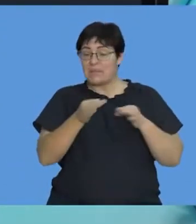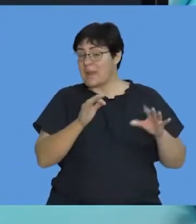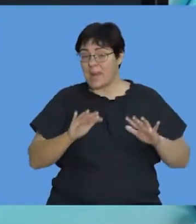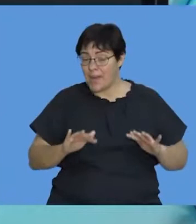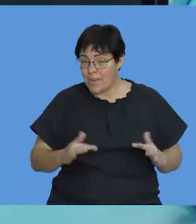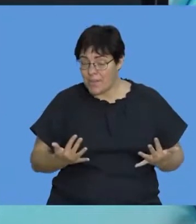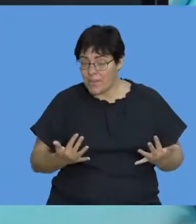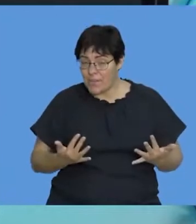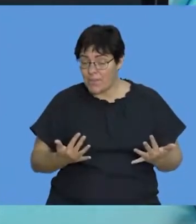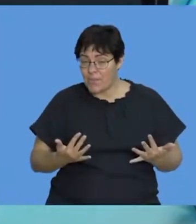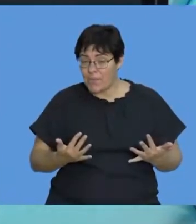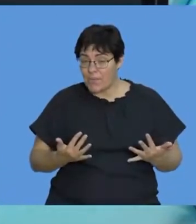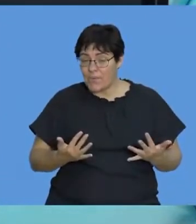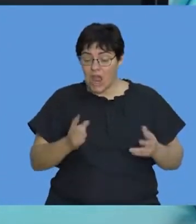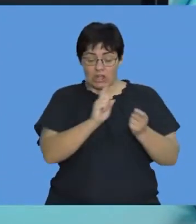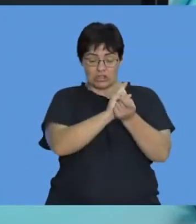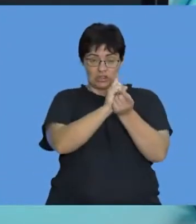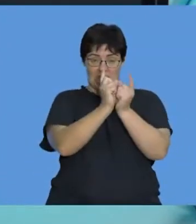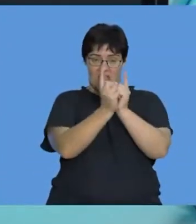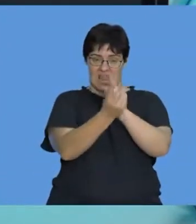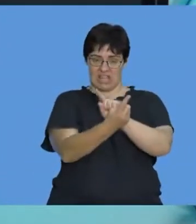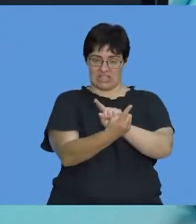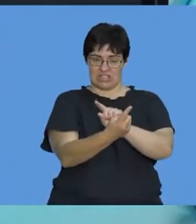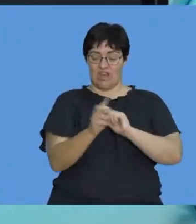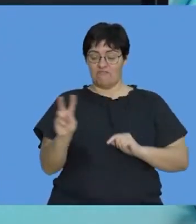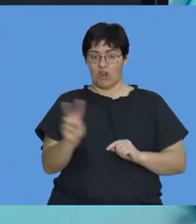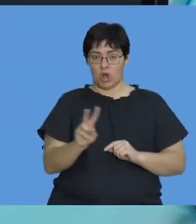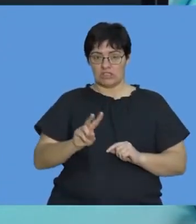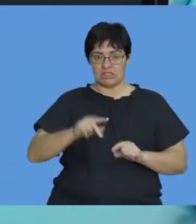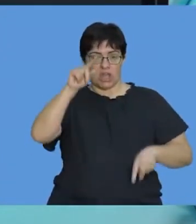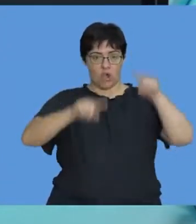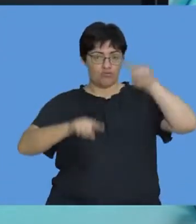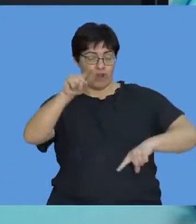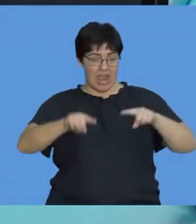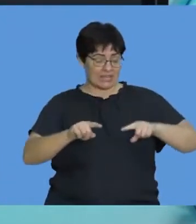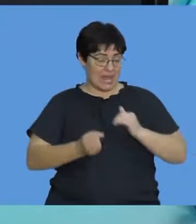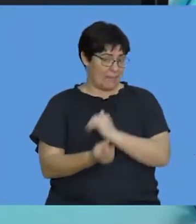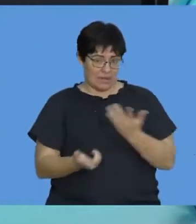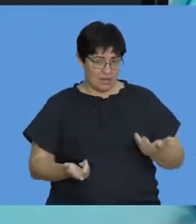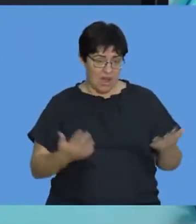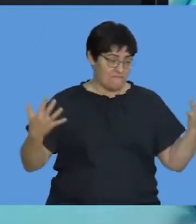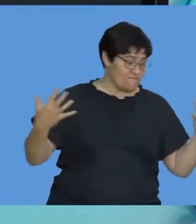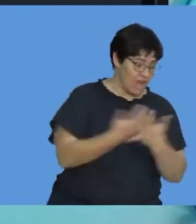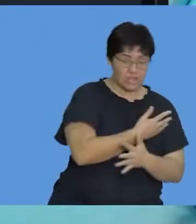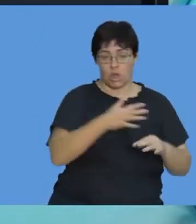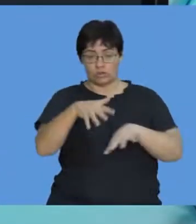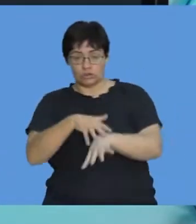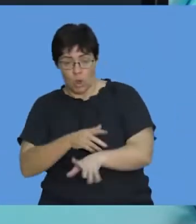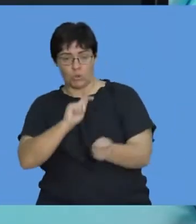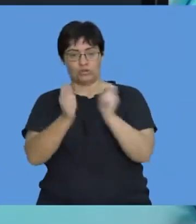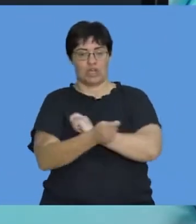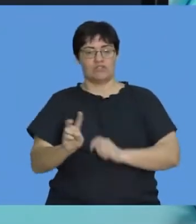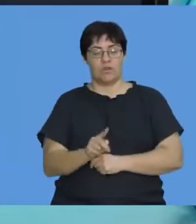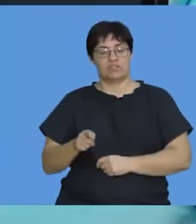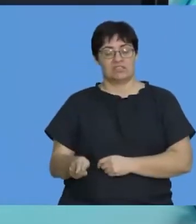the rate of change of velocity. So it's how quickly or how slowly velocity